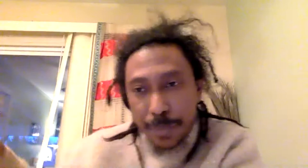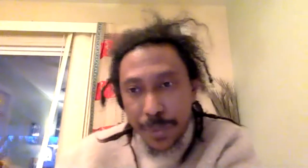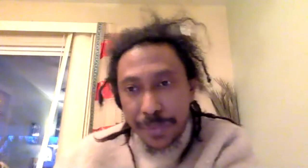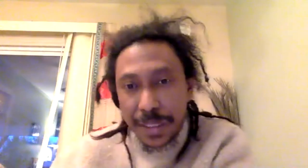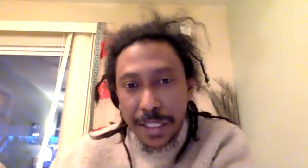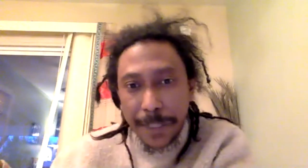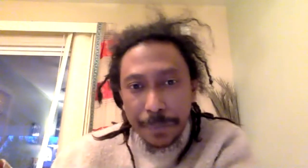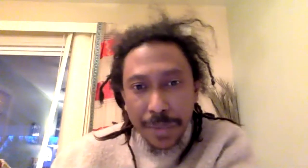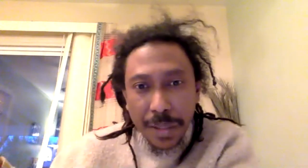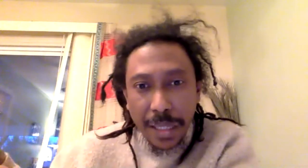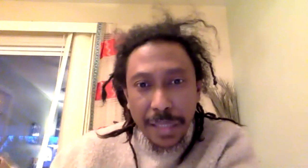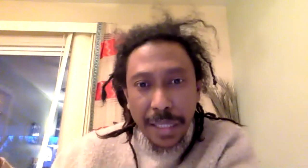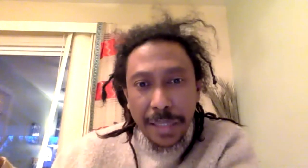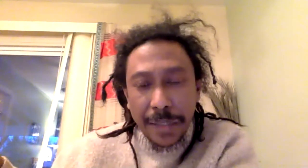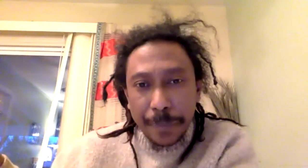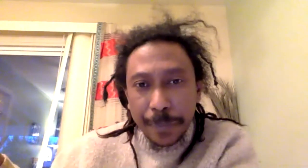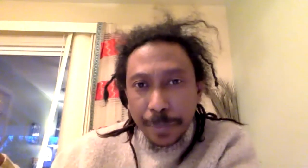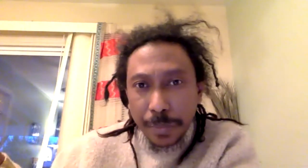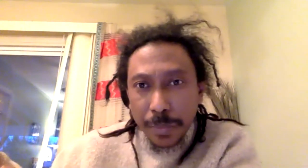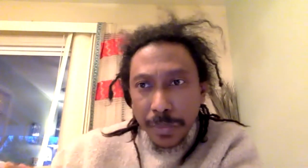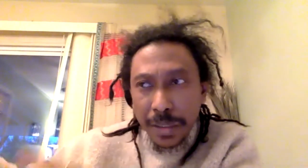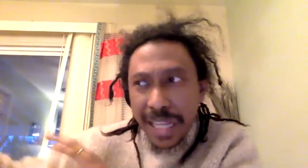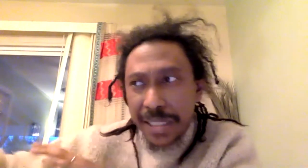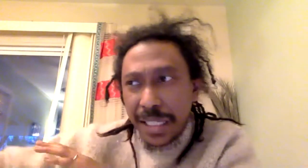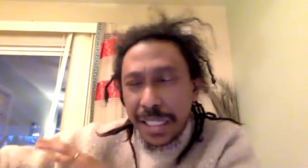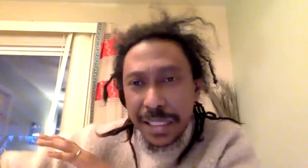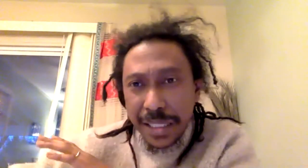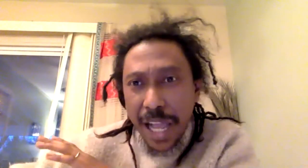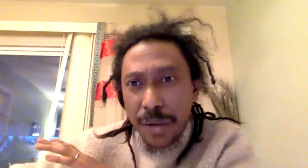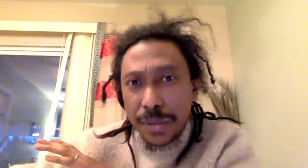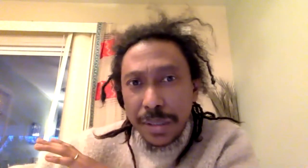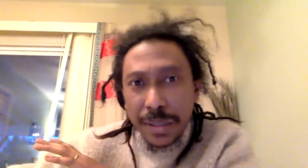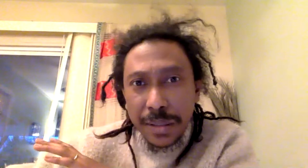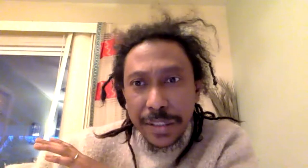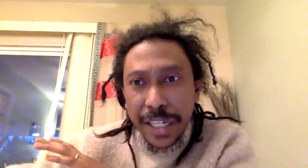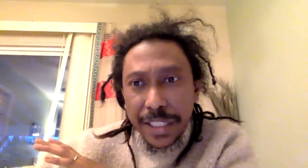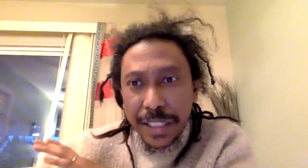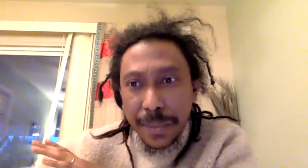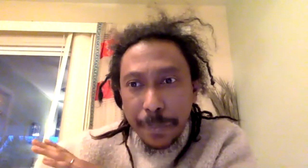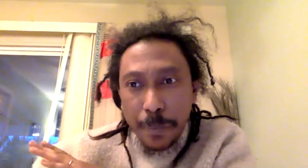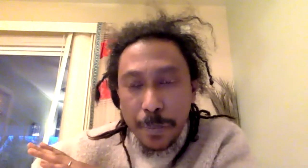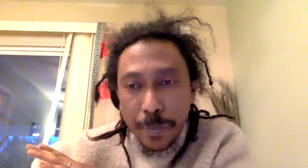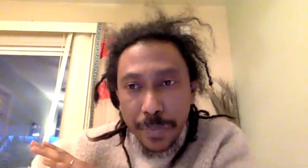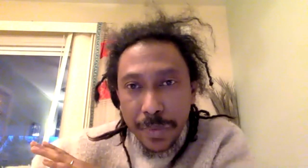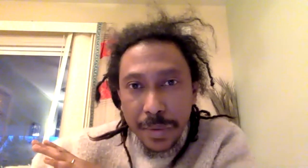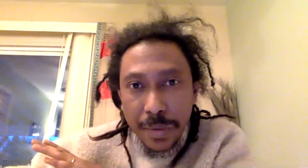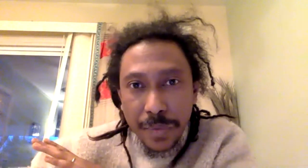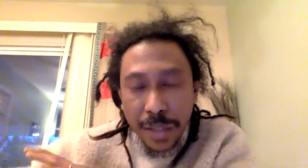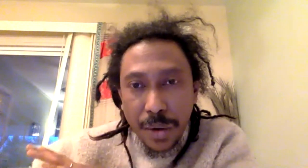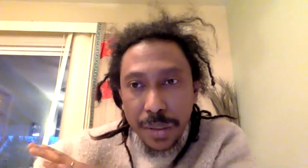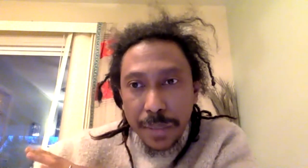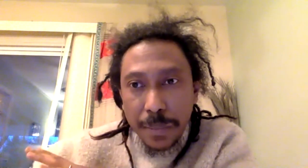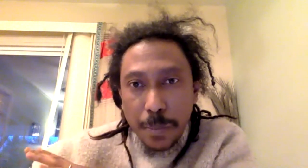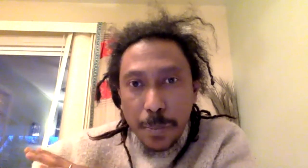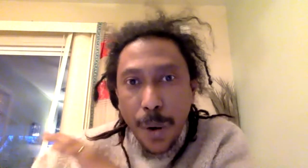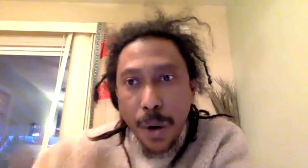the province. And then that's a little town. There is they